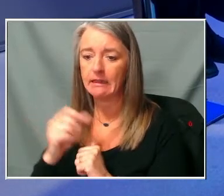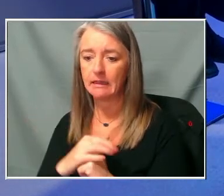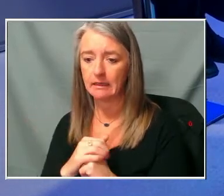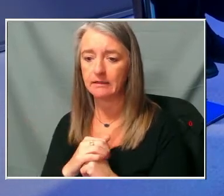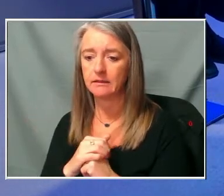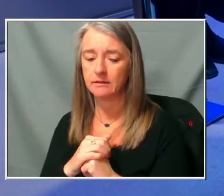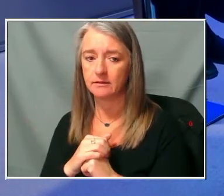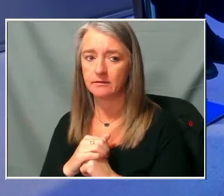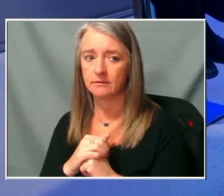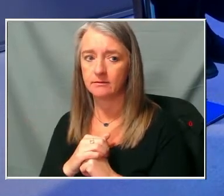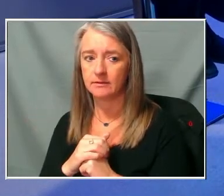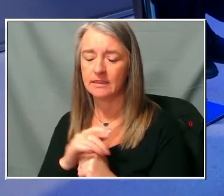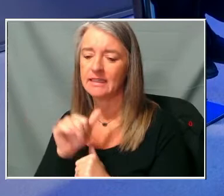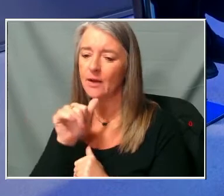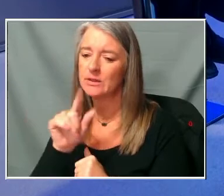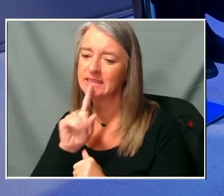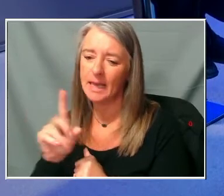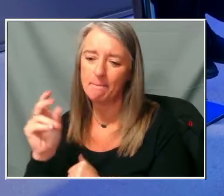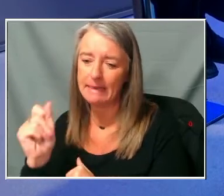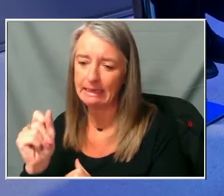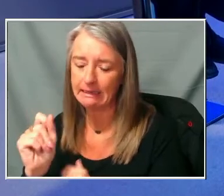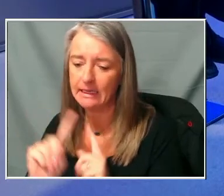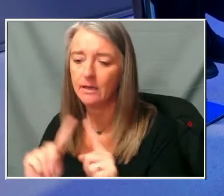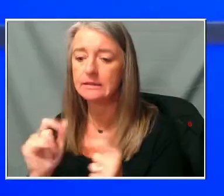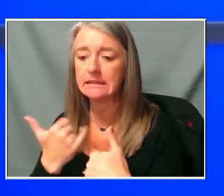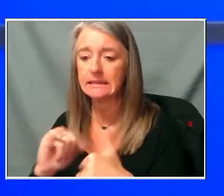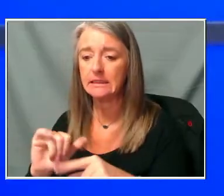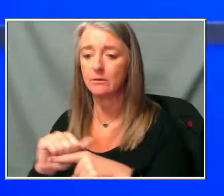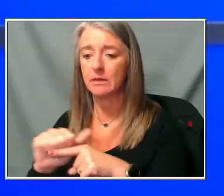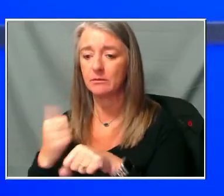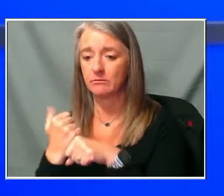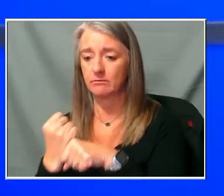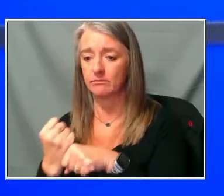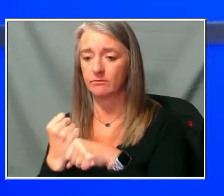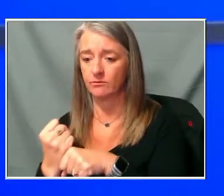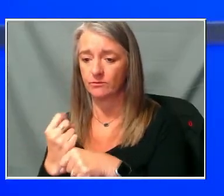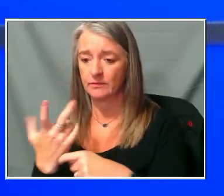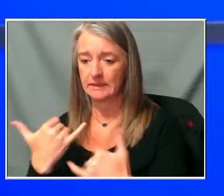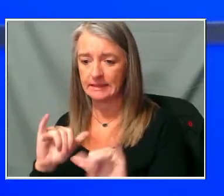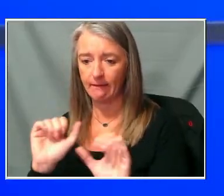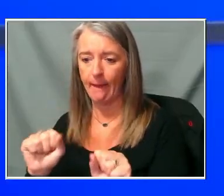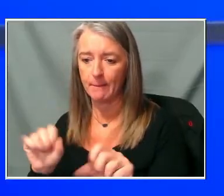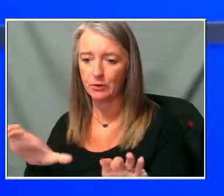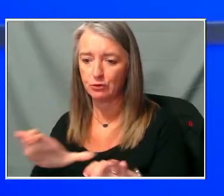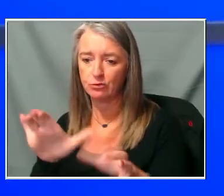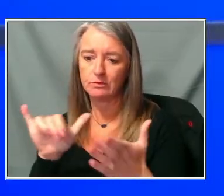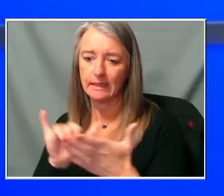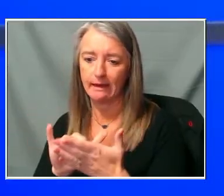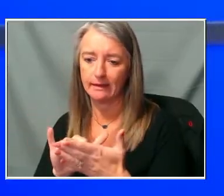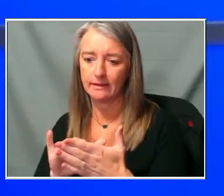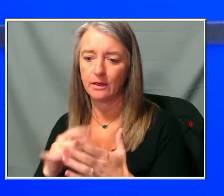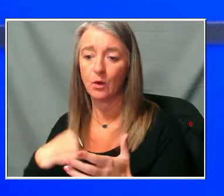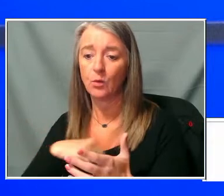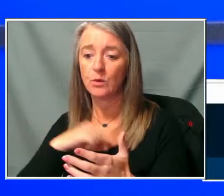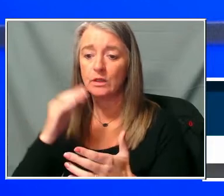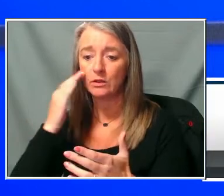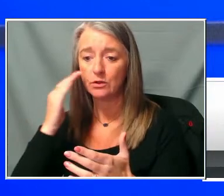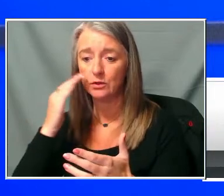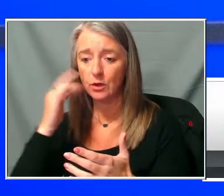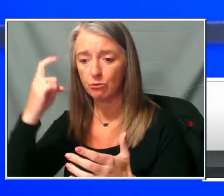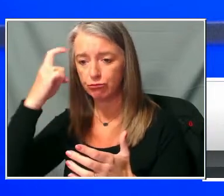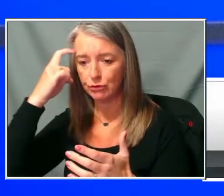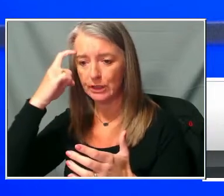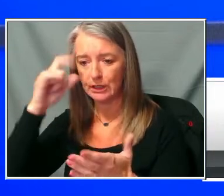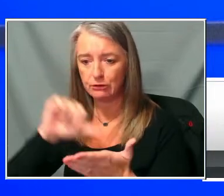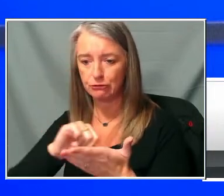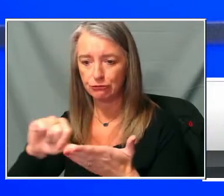Well, let's not say immediately. I was still doing baseball training. I was still able to do that. We knew that a brain surgery was